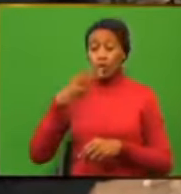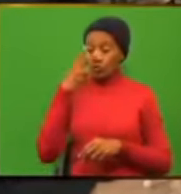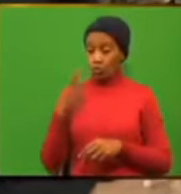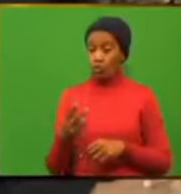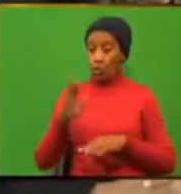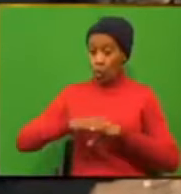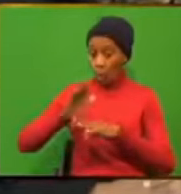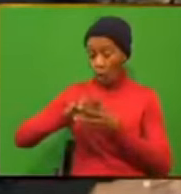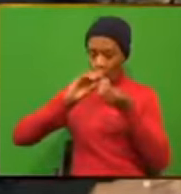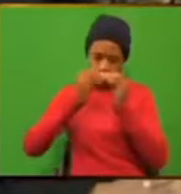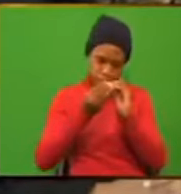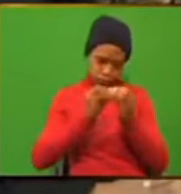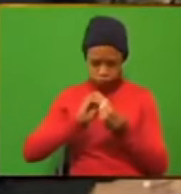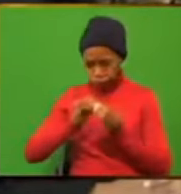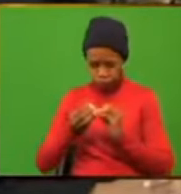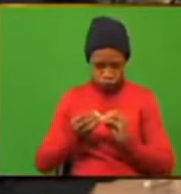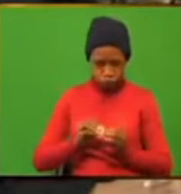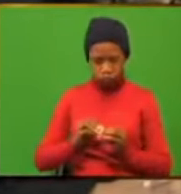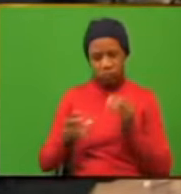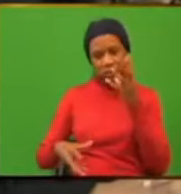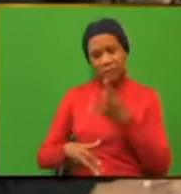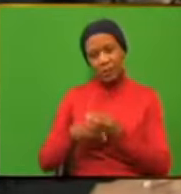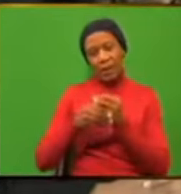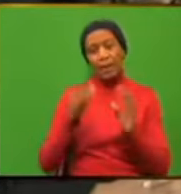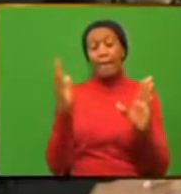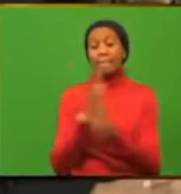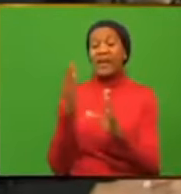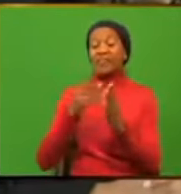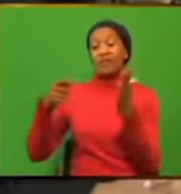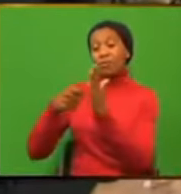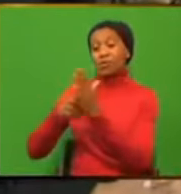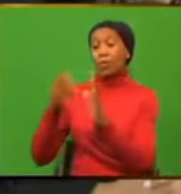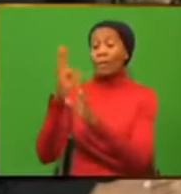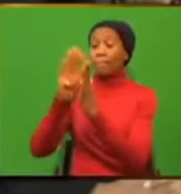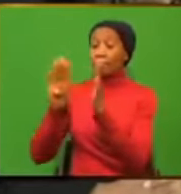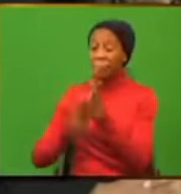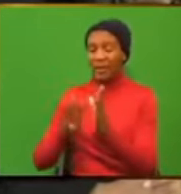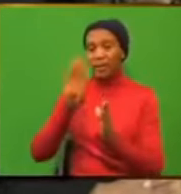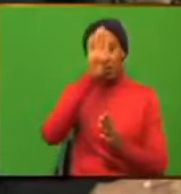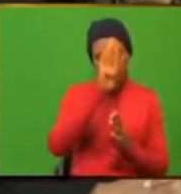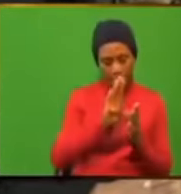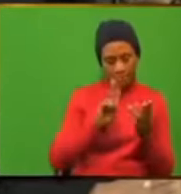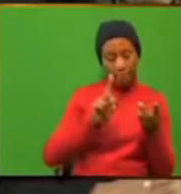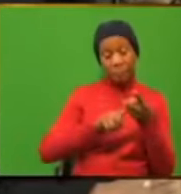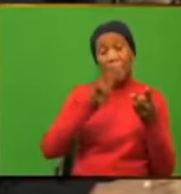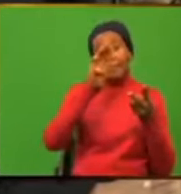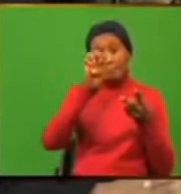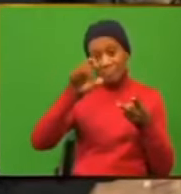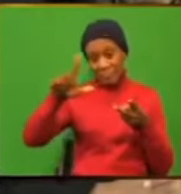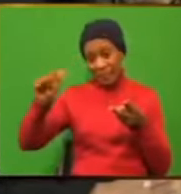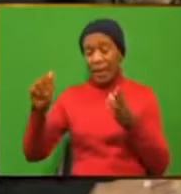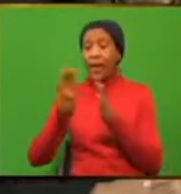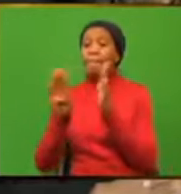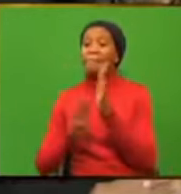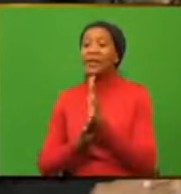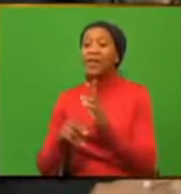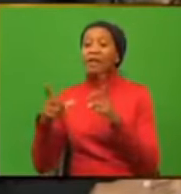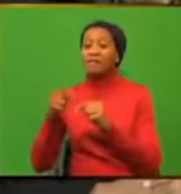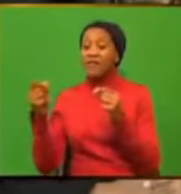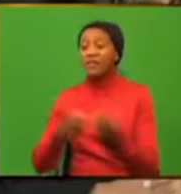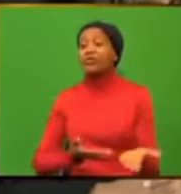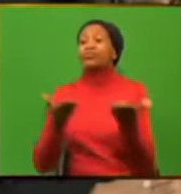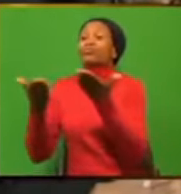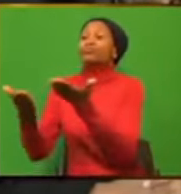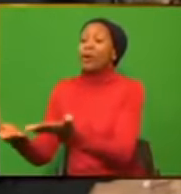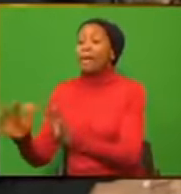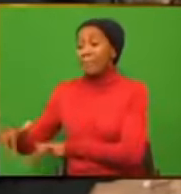substantial amendments to, amongst others, the Public Procurement Bill and the Bailer Bill as they were put through our committees in the NCOP in the